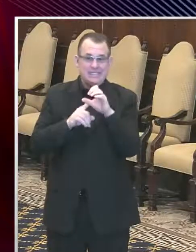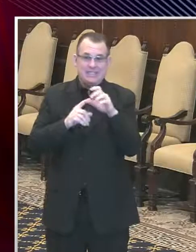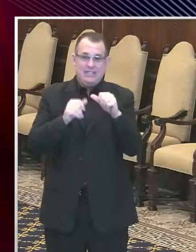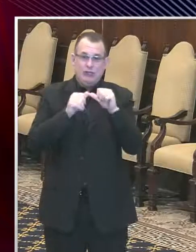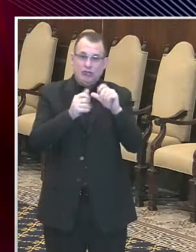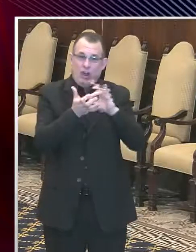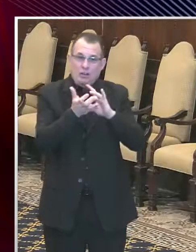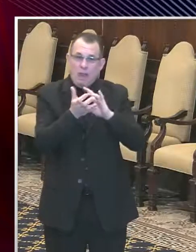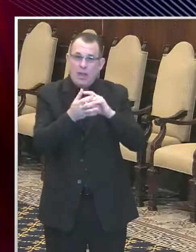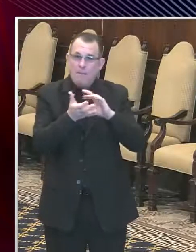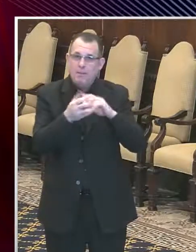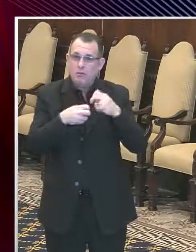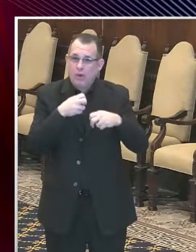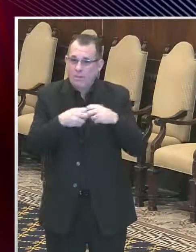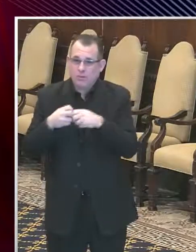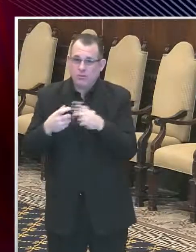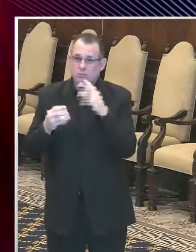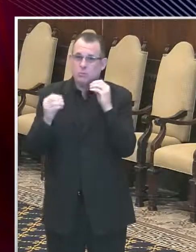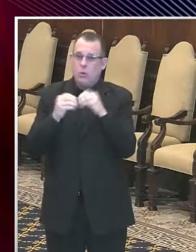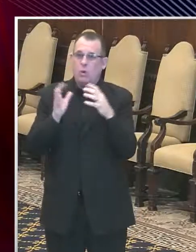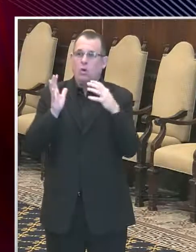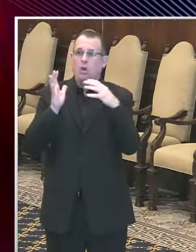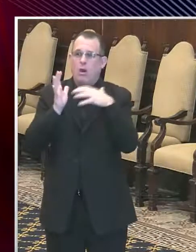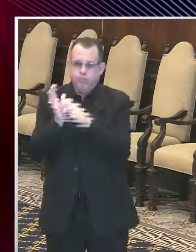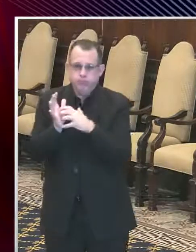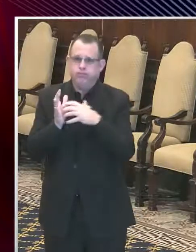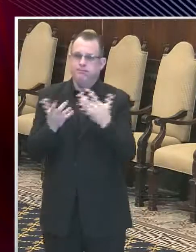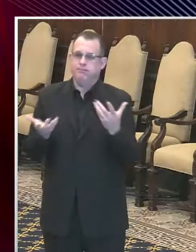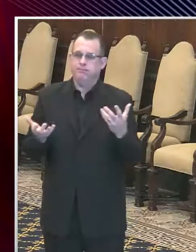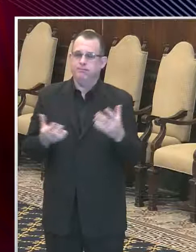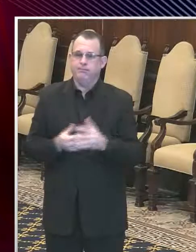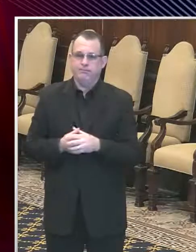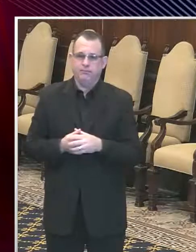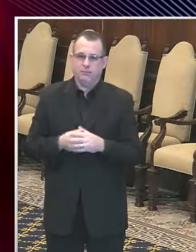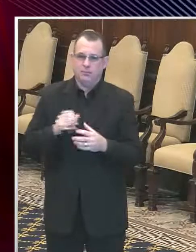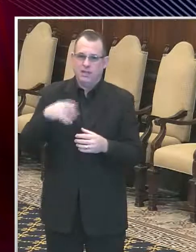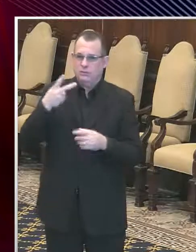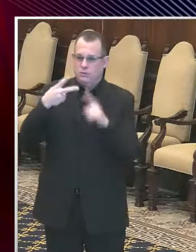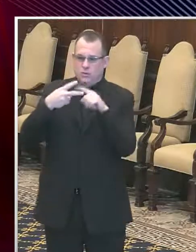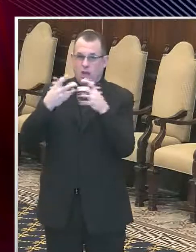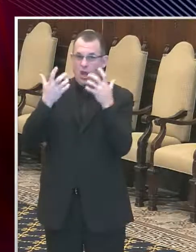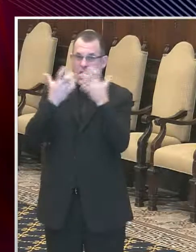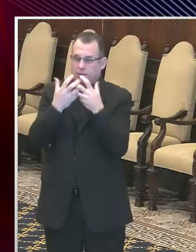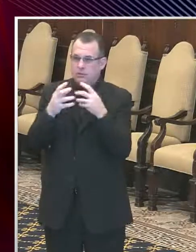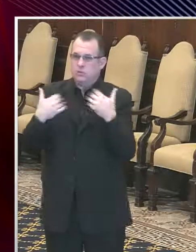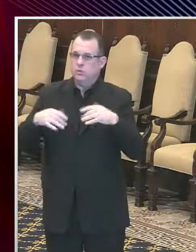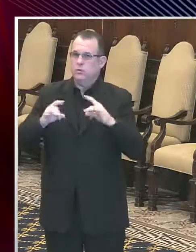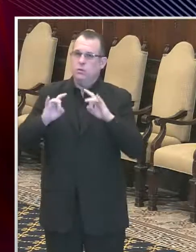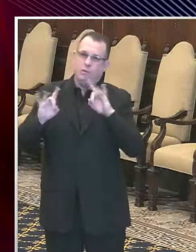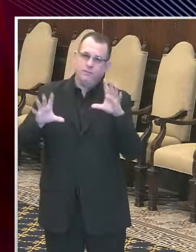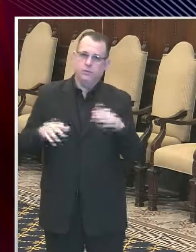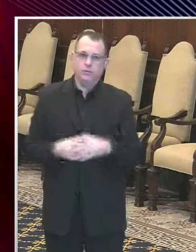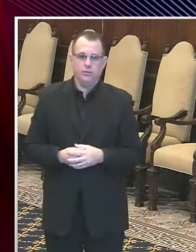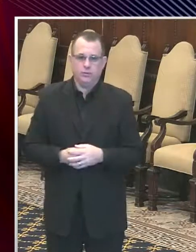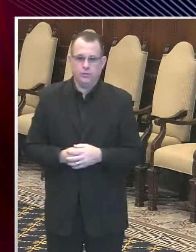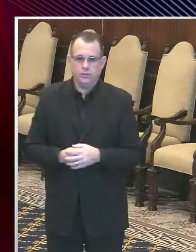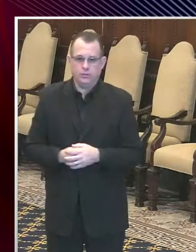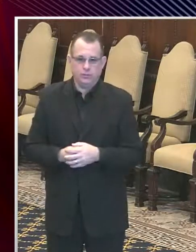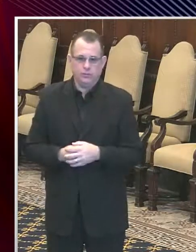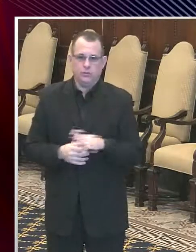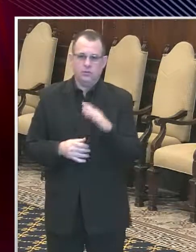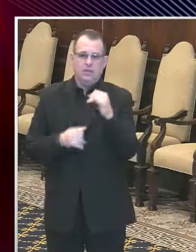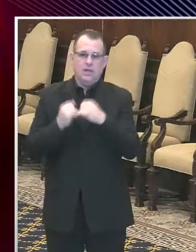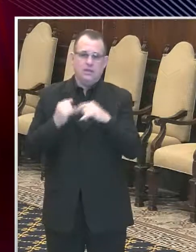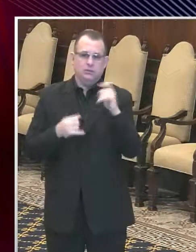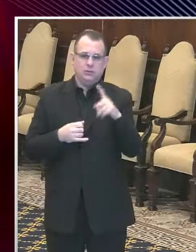susceptible to having a severe infection. So you put those two combinations together and it's really tough. Last question. So we've also been hearing